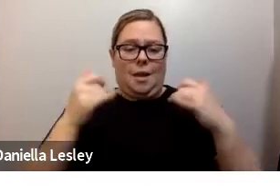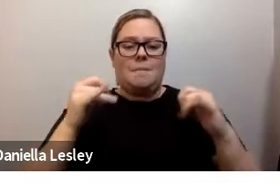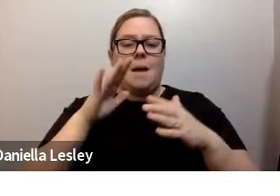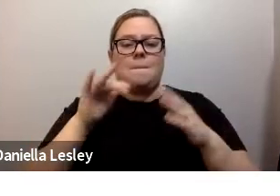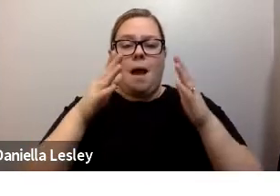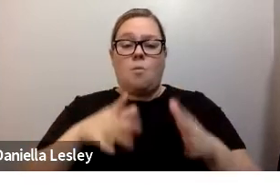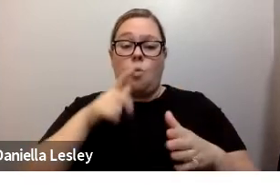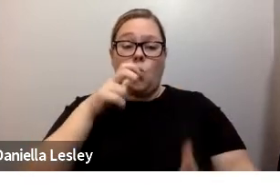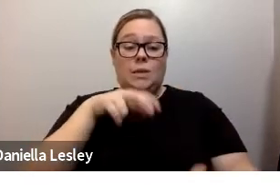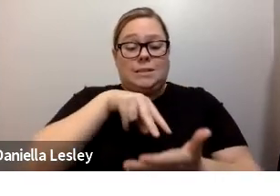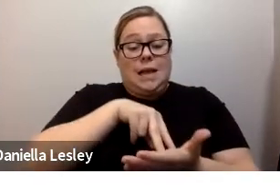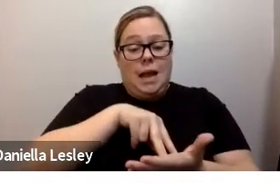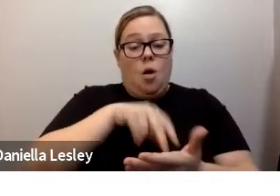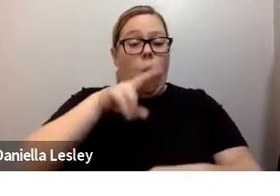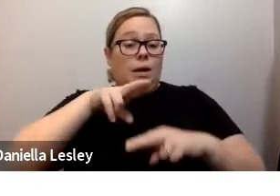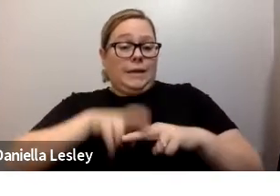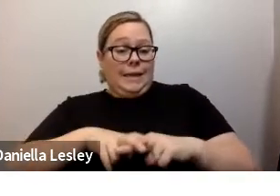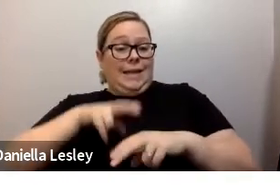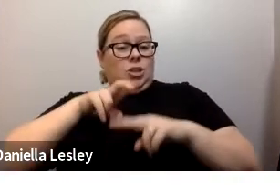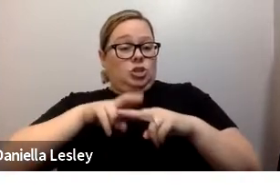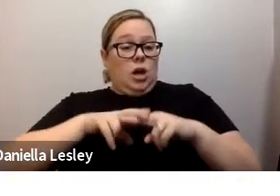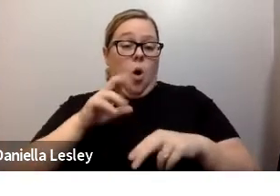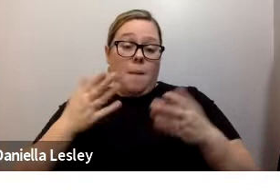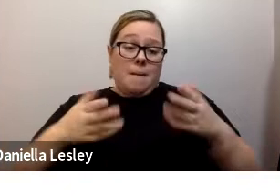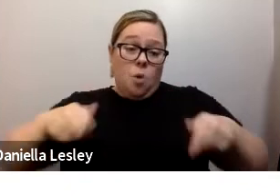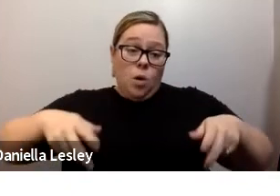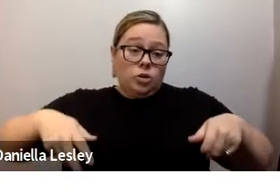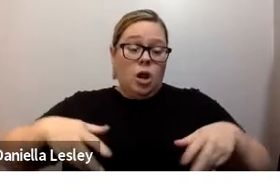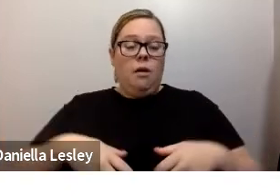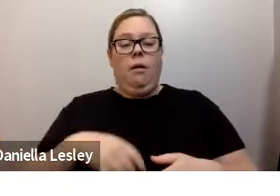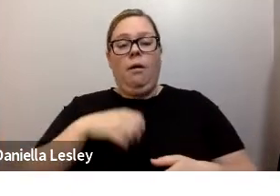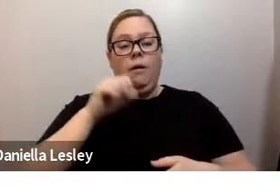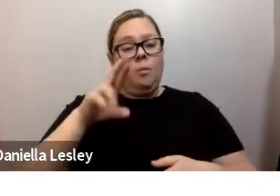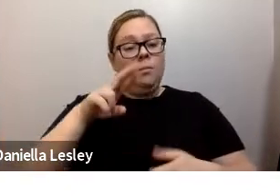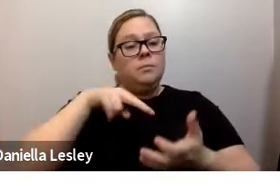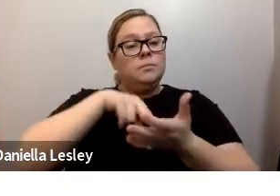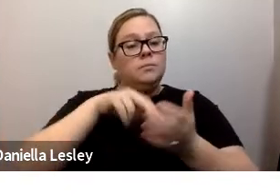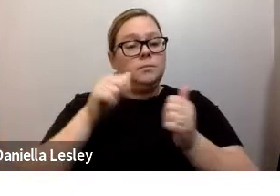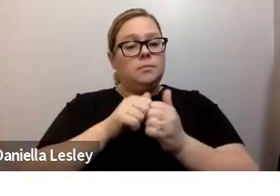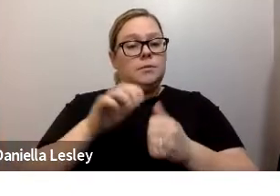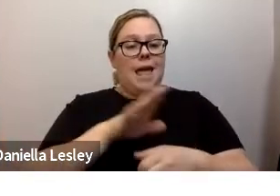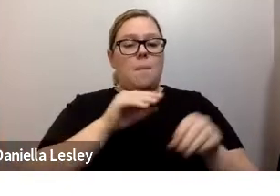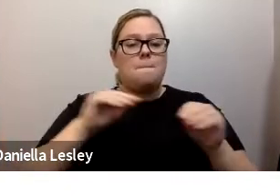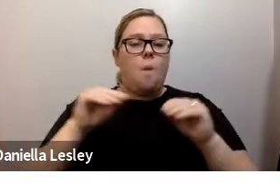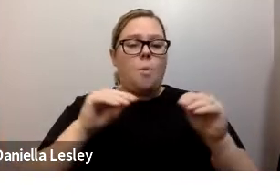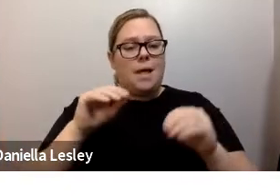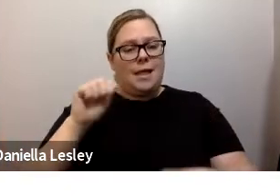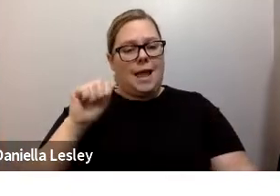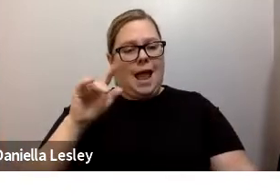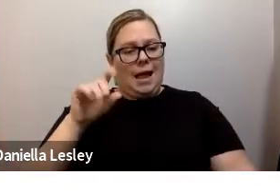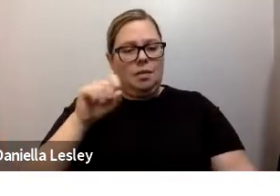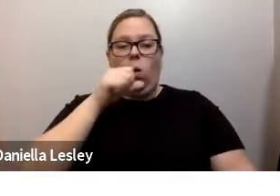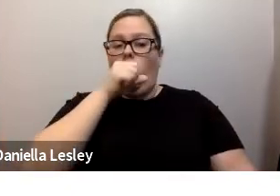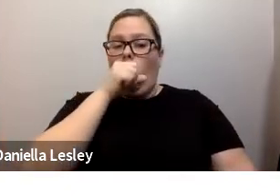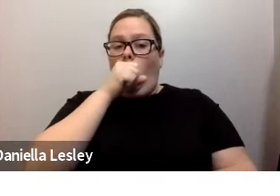who is either standing or sitting in a chair, or maybe their wheelchair, or even standing with their mobility aids. So this low